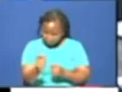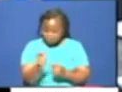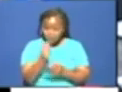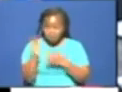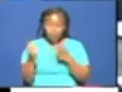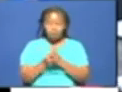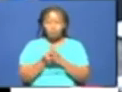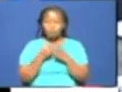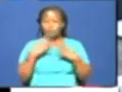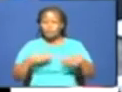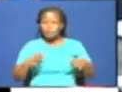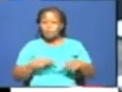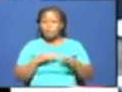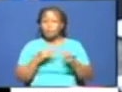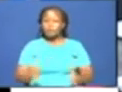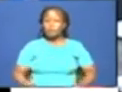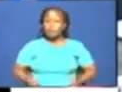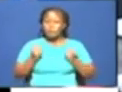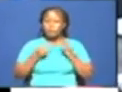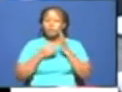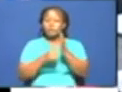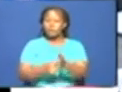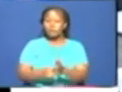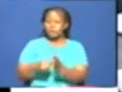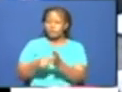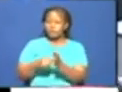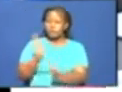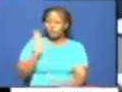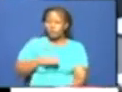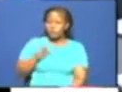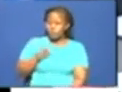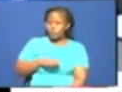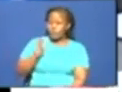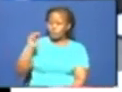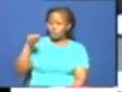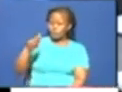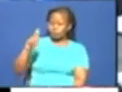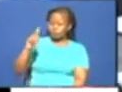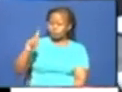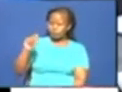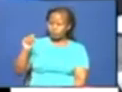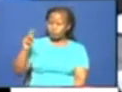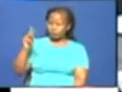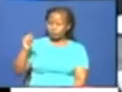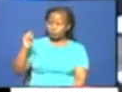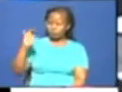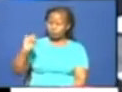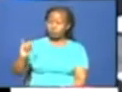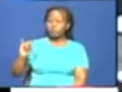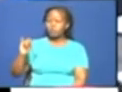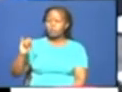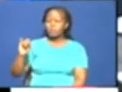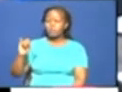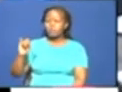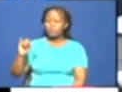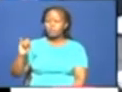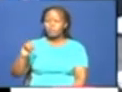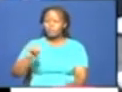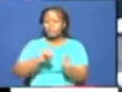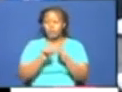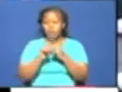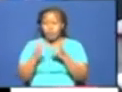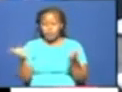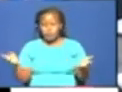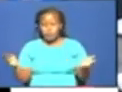icons like Mukami wa Kimathi, the wife of Dedan Kimathi. They called her